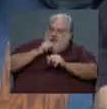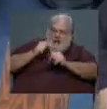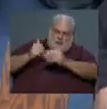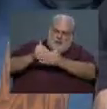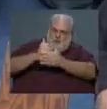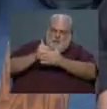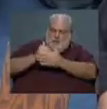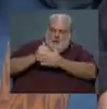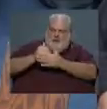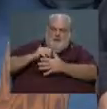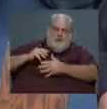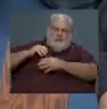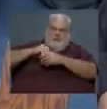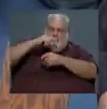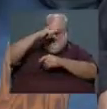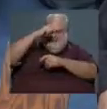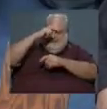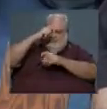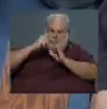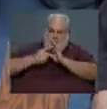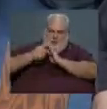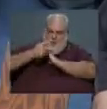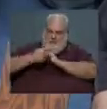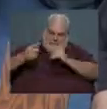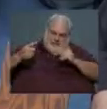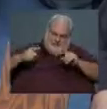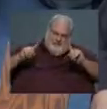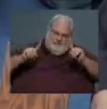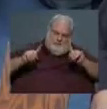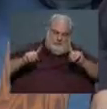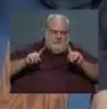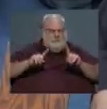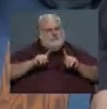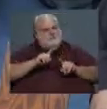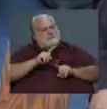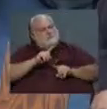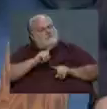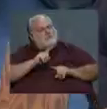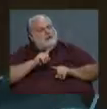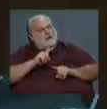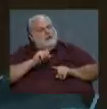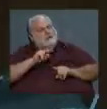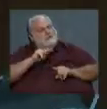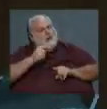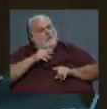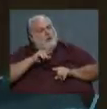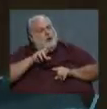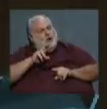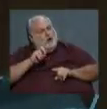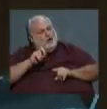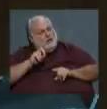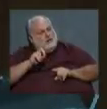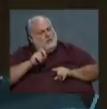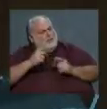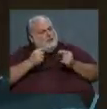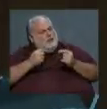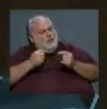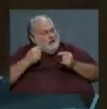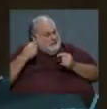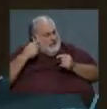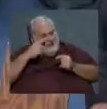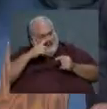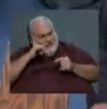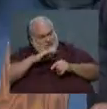summer. In the past, they've been a summer program, and they've been a successful one. What do they do? Is it what it sounds like, the title?